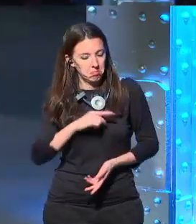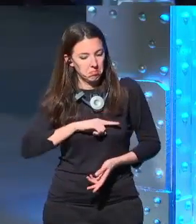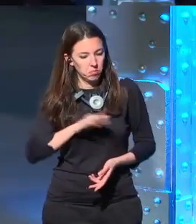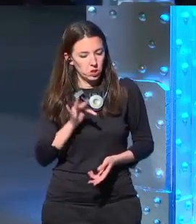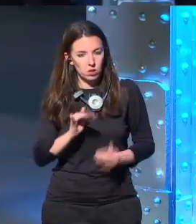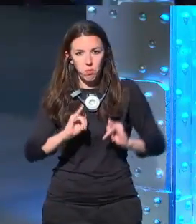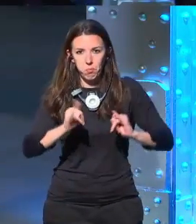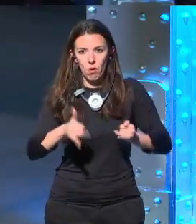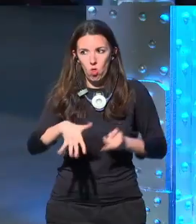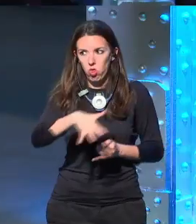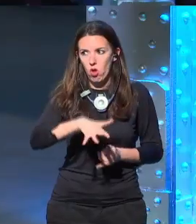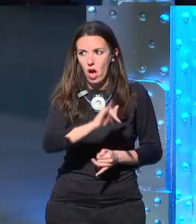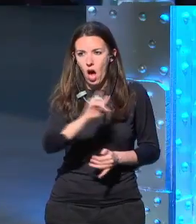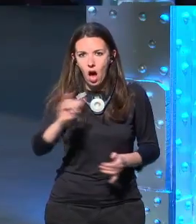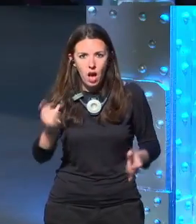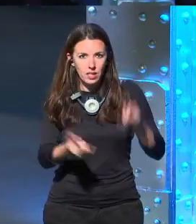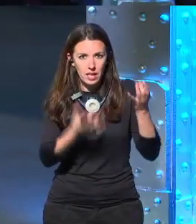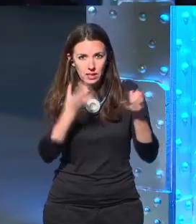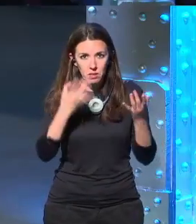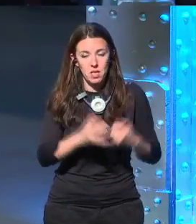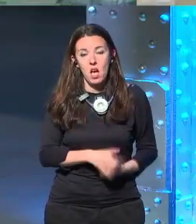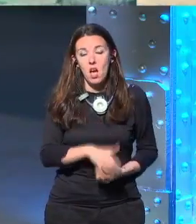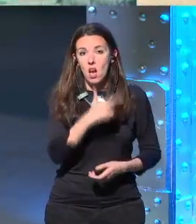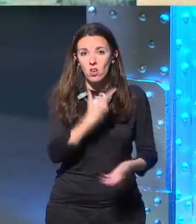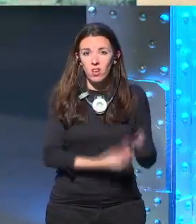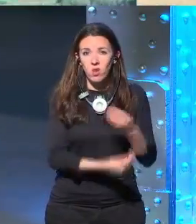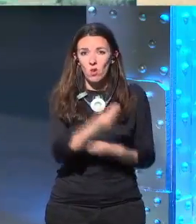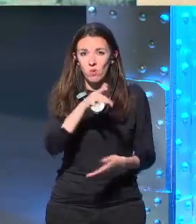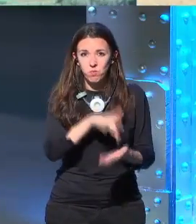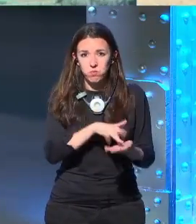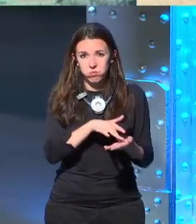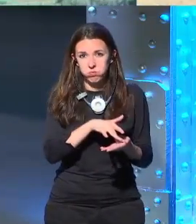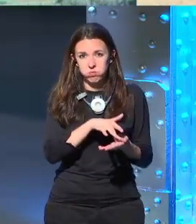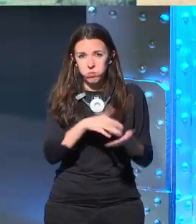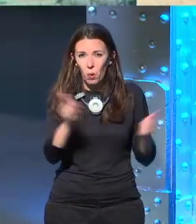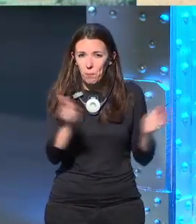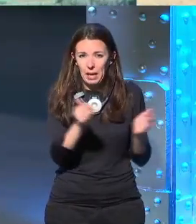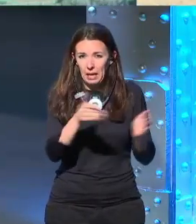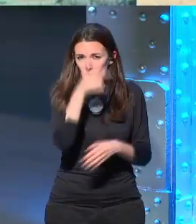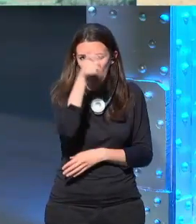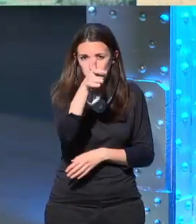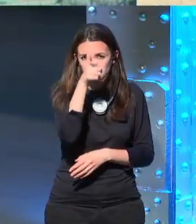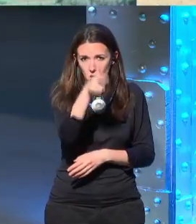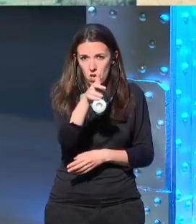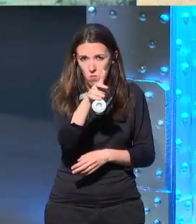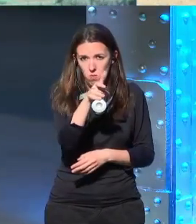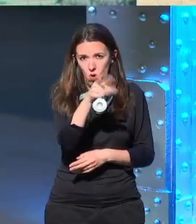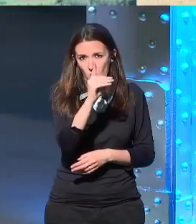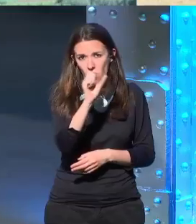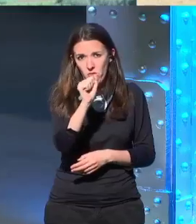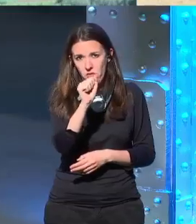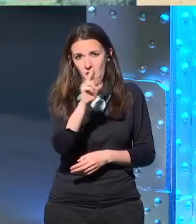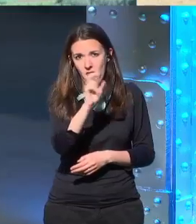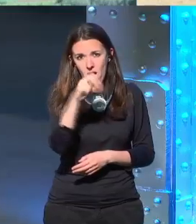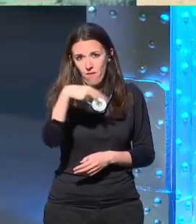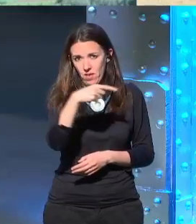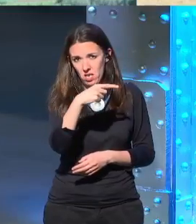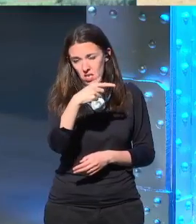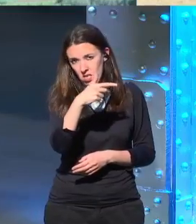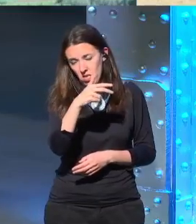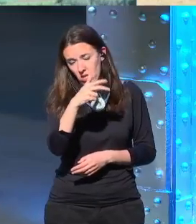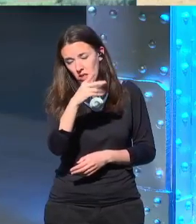Leonardo was born in a tiny village of Vinci, but he had the great good fortune to be born out of